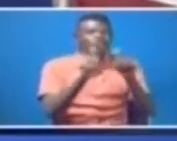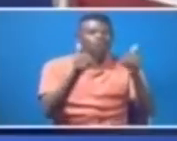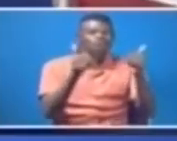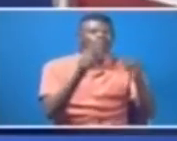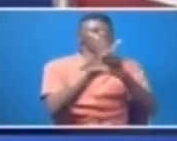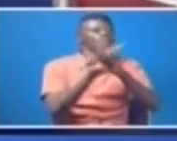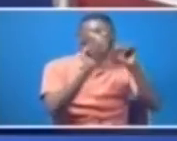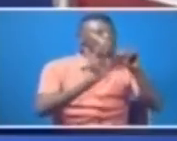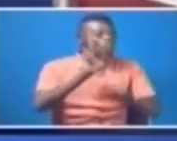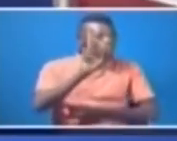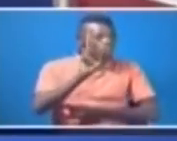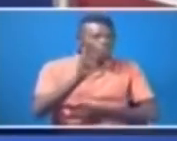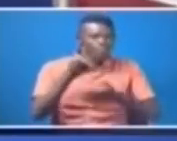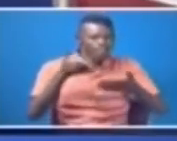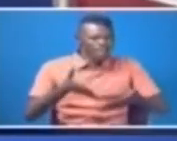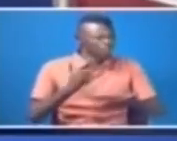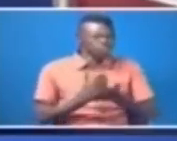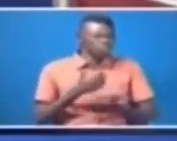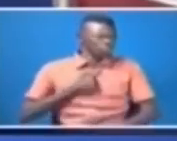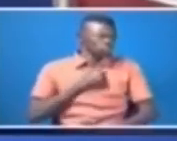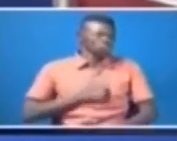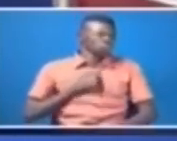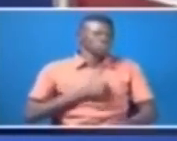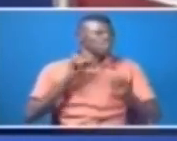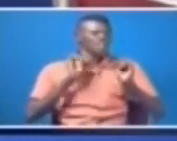So I think we make no apologies